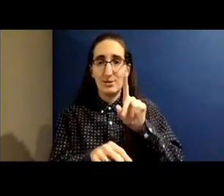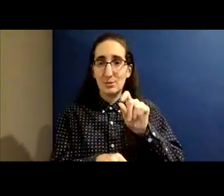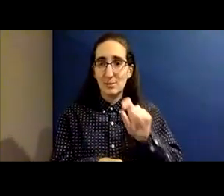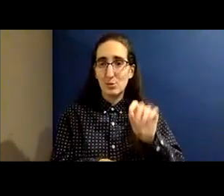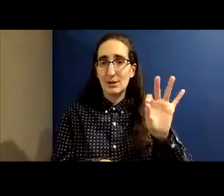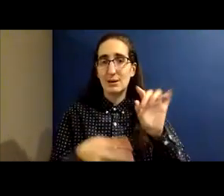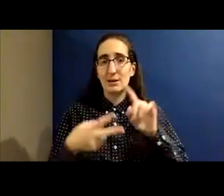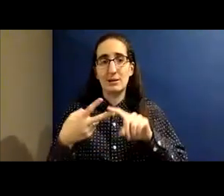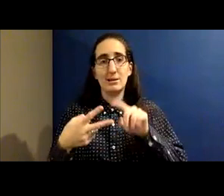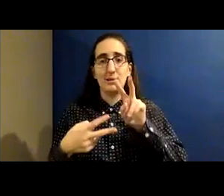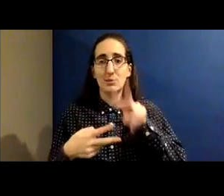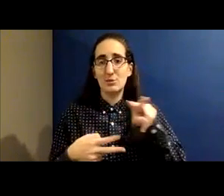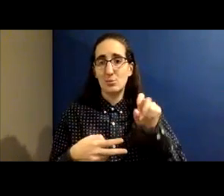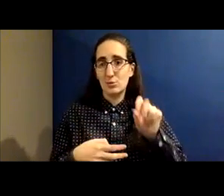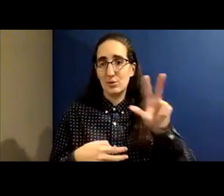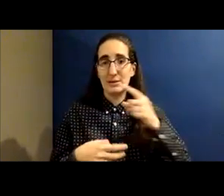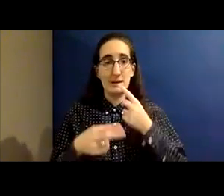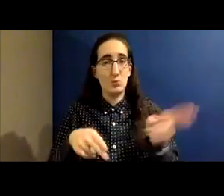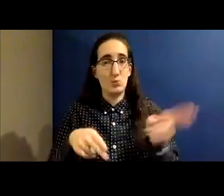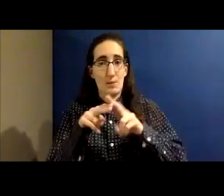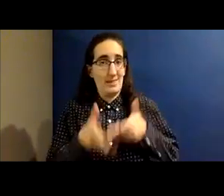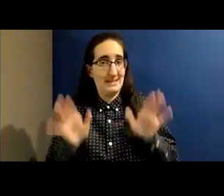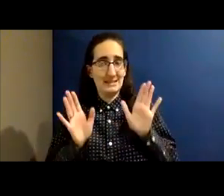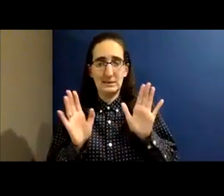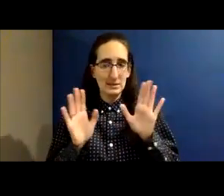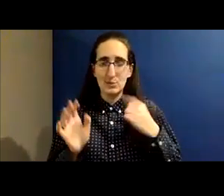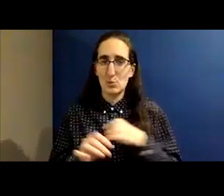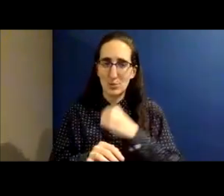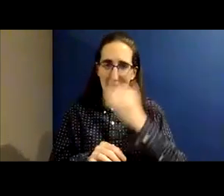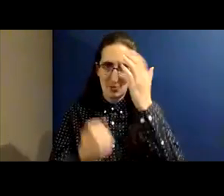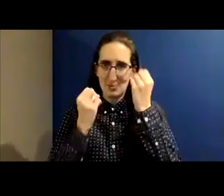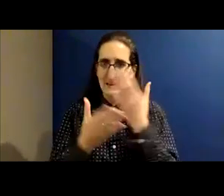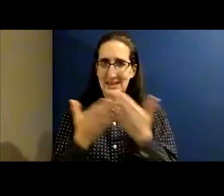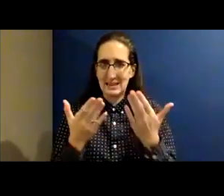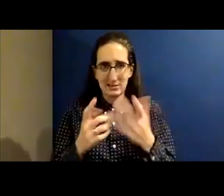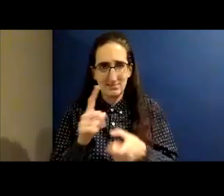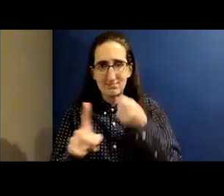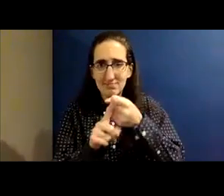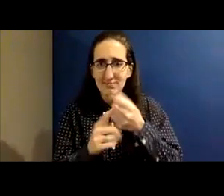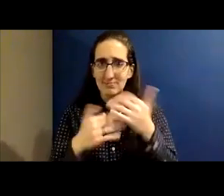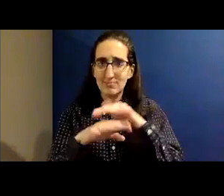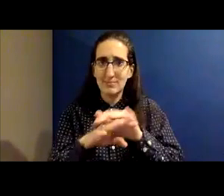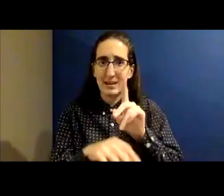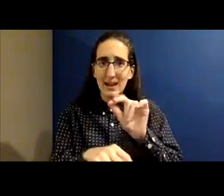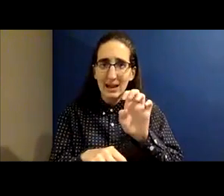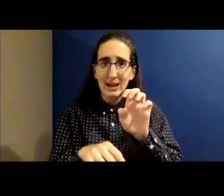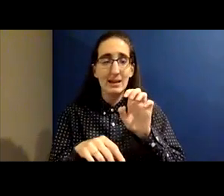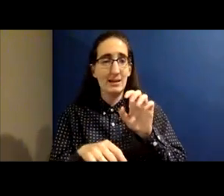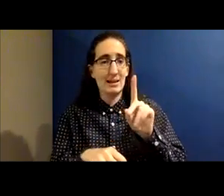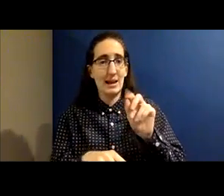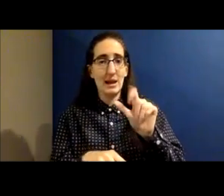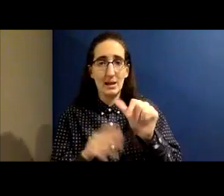and 22.3 and say that the rate went up, because we know that there are a lot of things that go into that data. That means that that rate is not 100%.